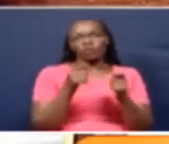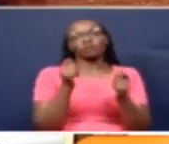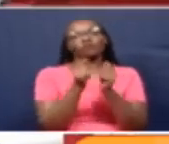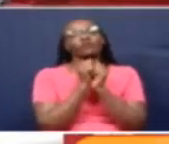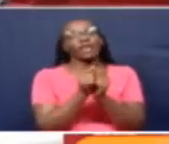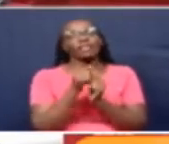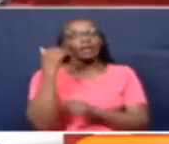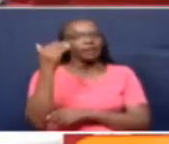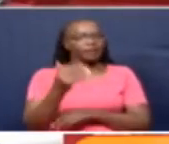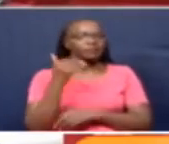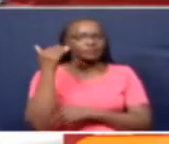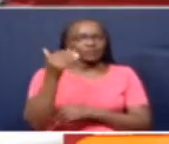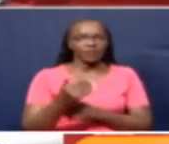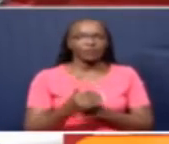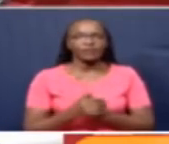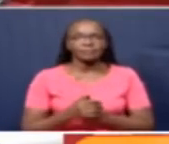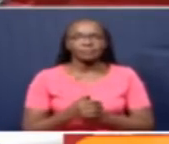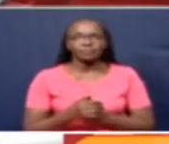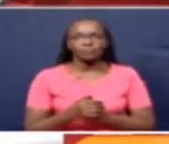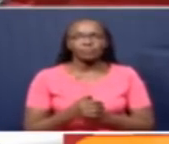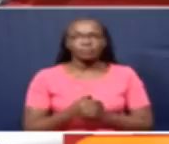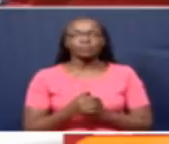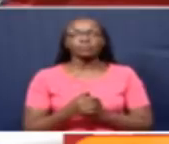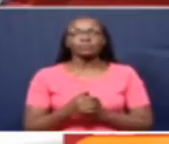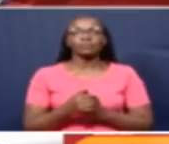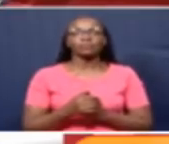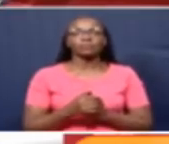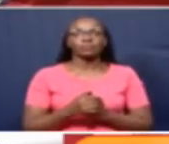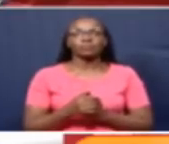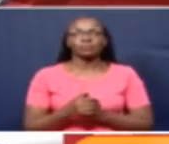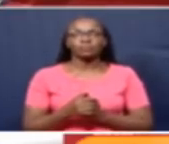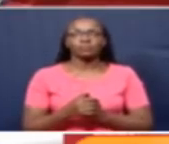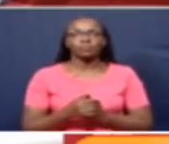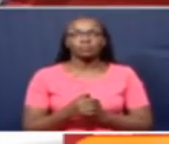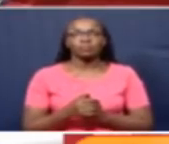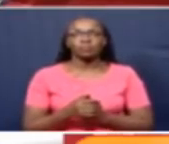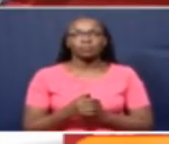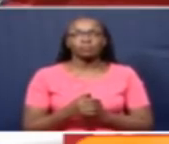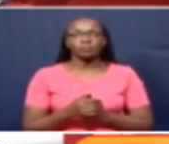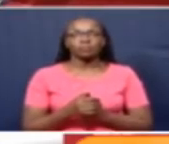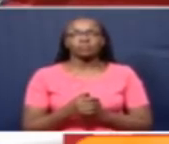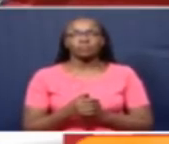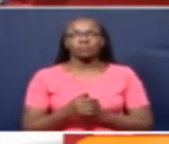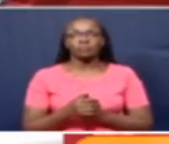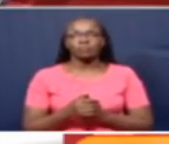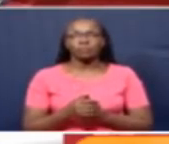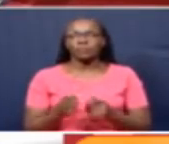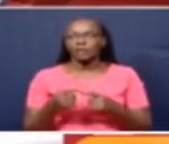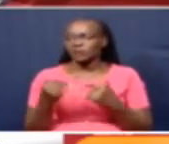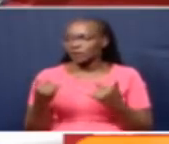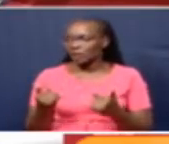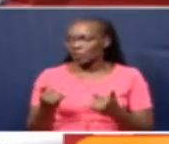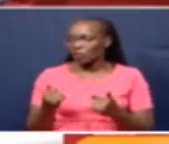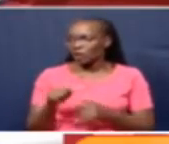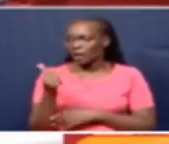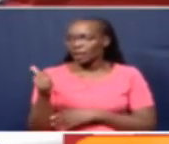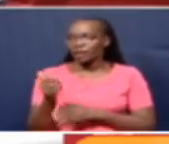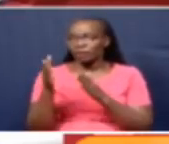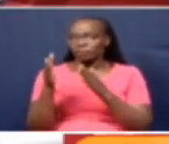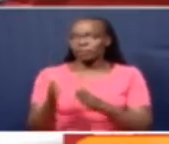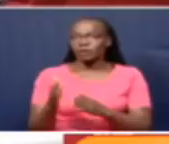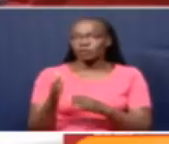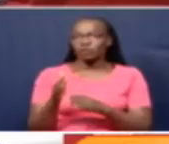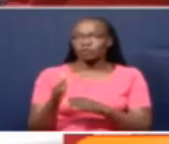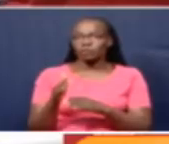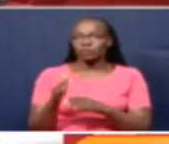huh? Well, I mean, you know. So. He's the man. But somebody's calling. But I'm not somebody's